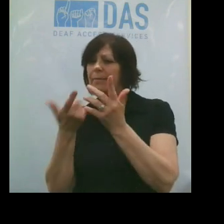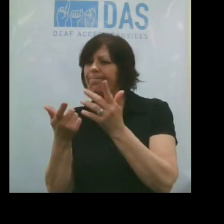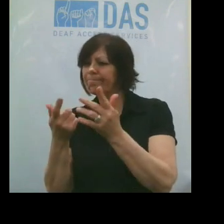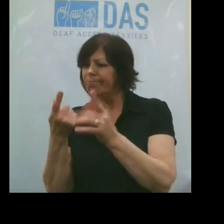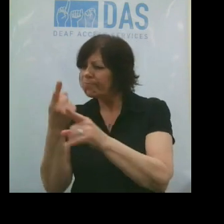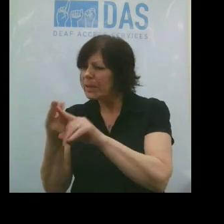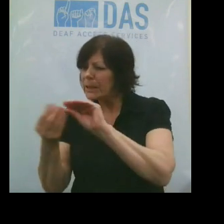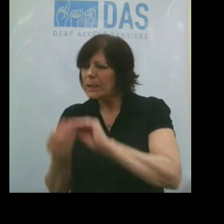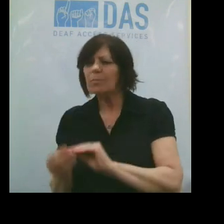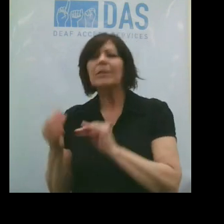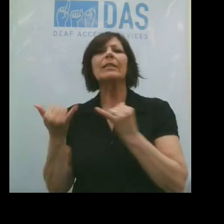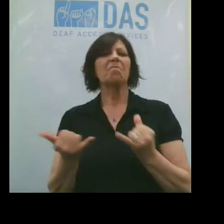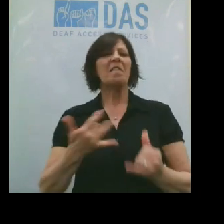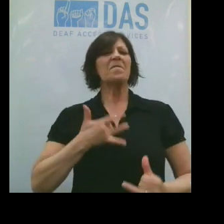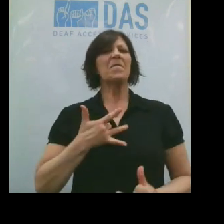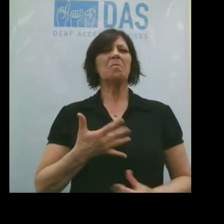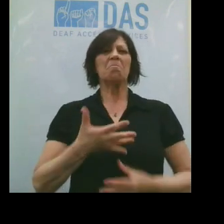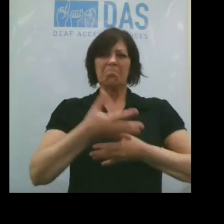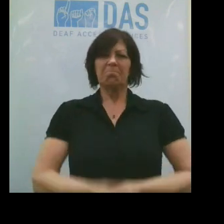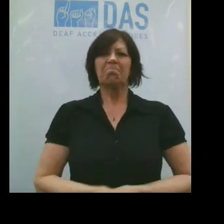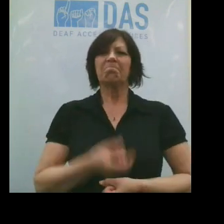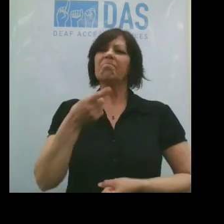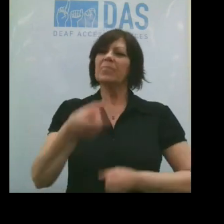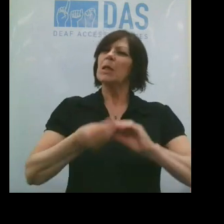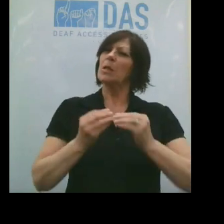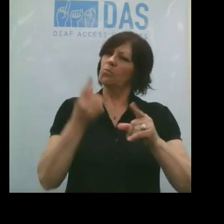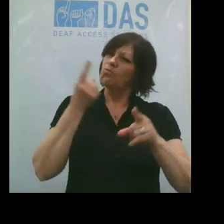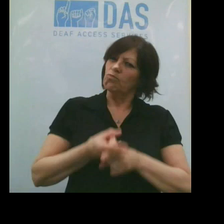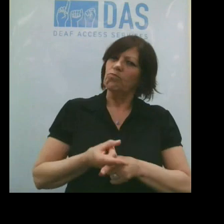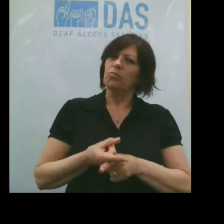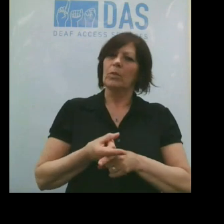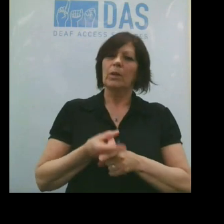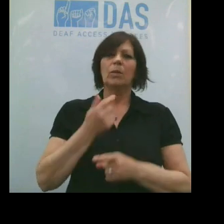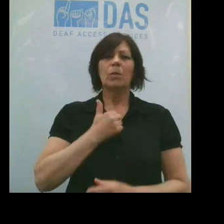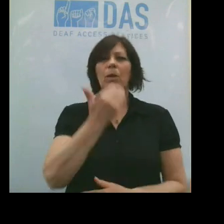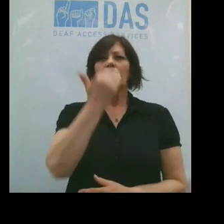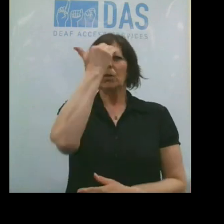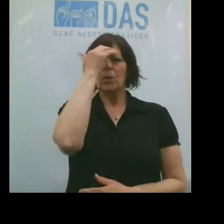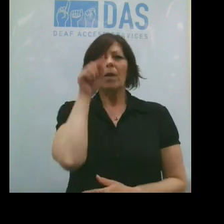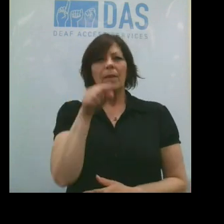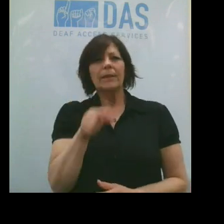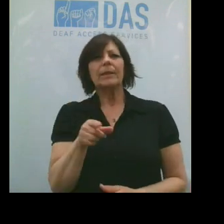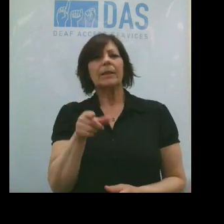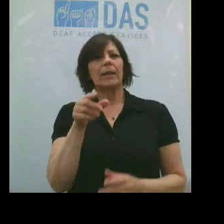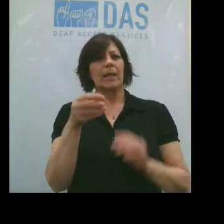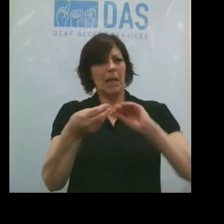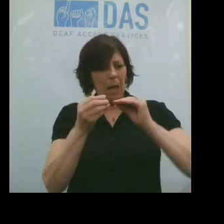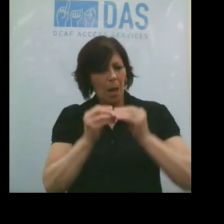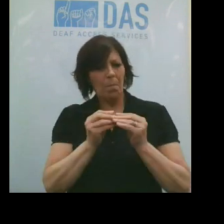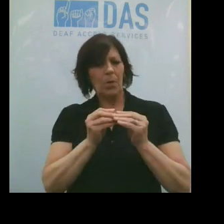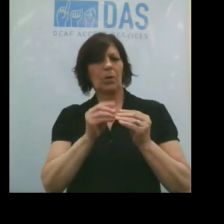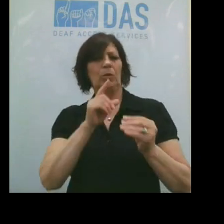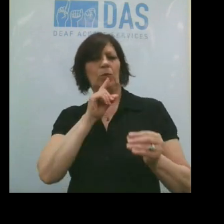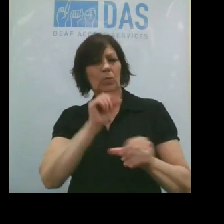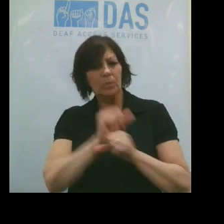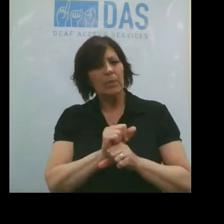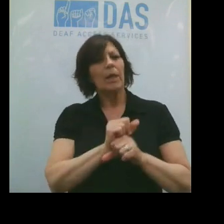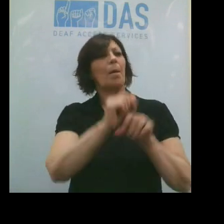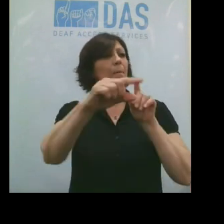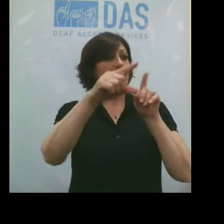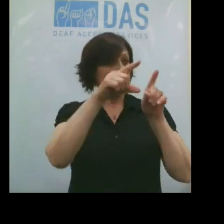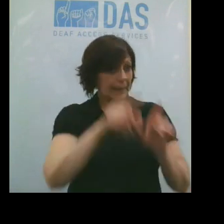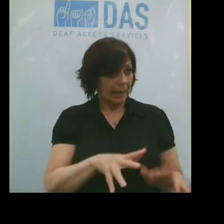think it is much more accurate for the general public so that we know that these are the number of individuals who've been tested and tested